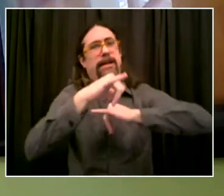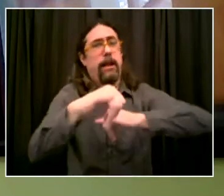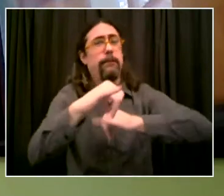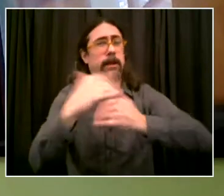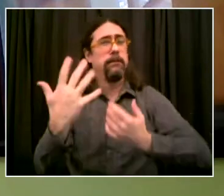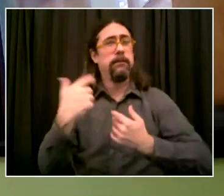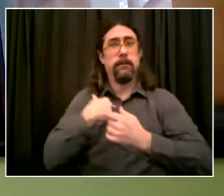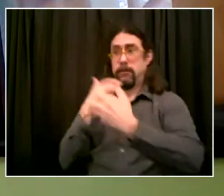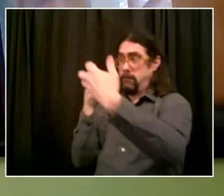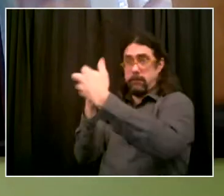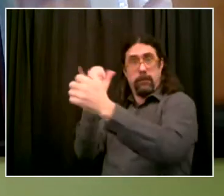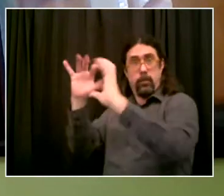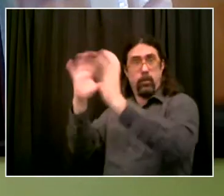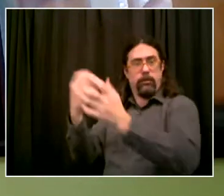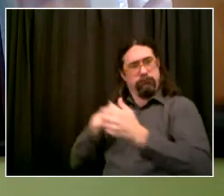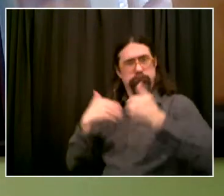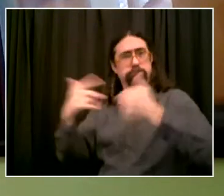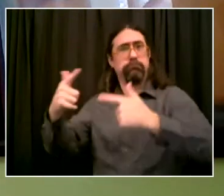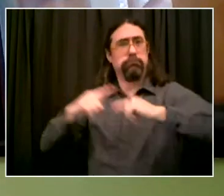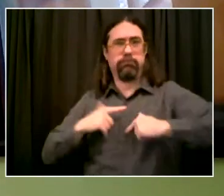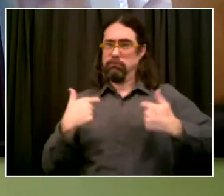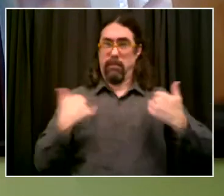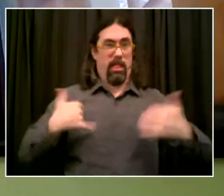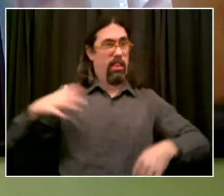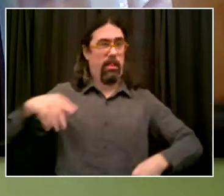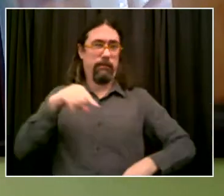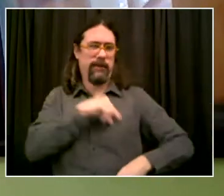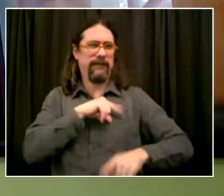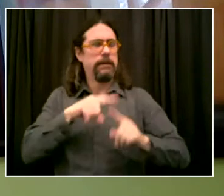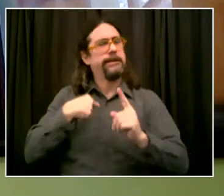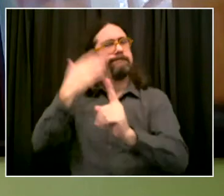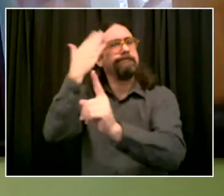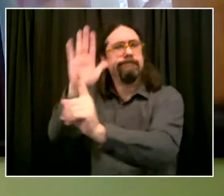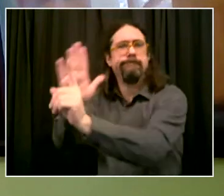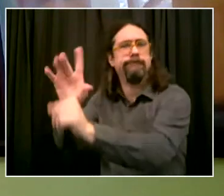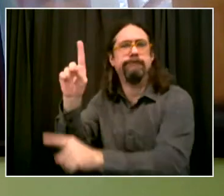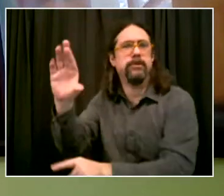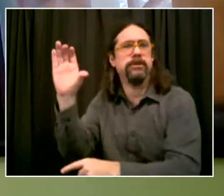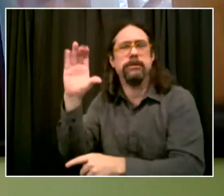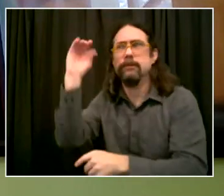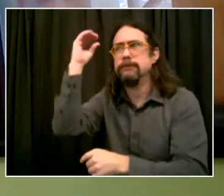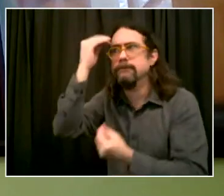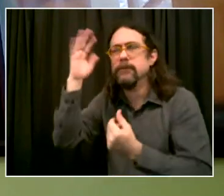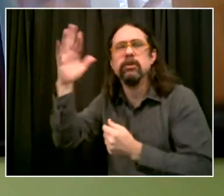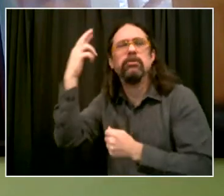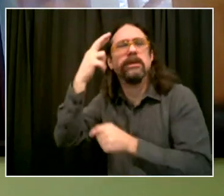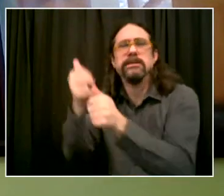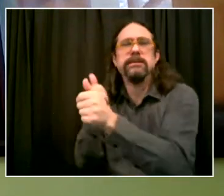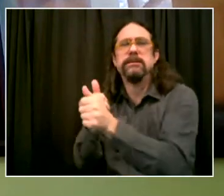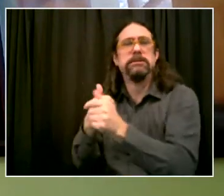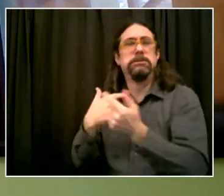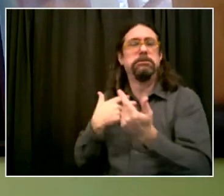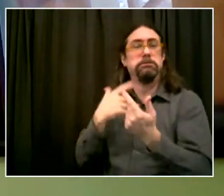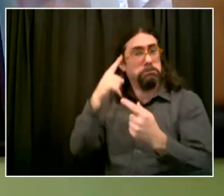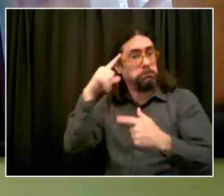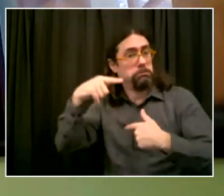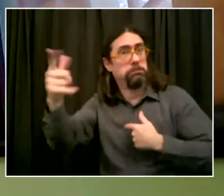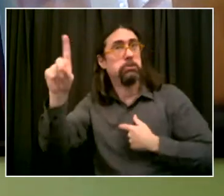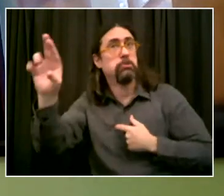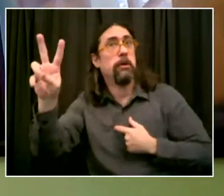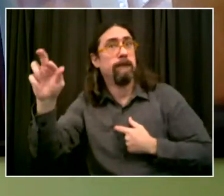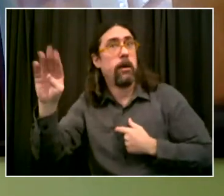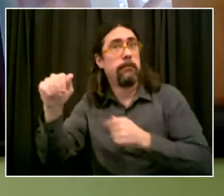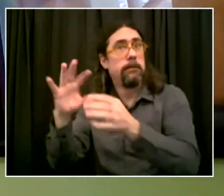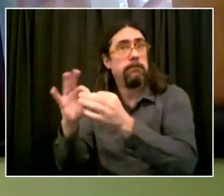this is a disease that we're all extremely concerned about. And the news today obviously hits home about how risky it can be. This is actually